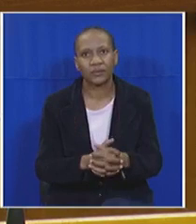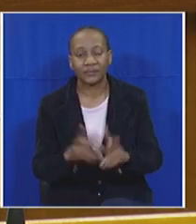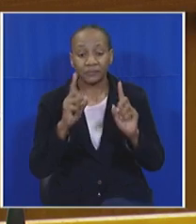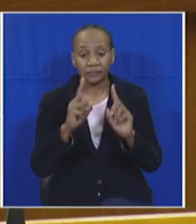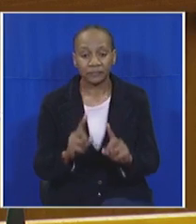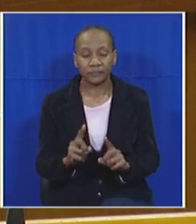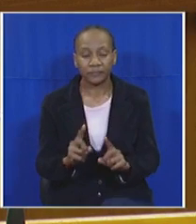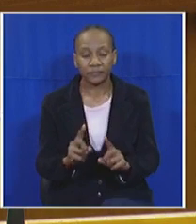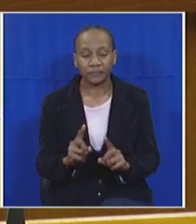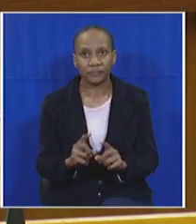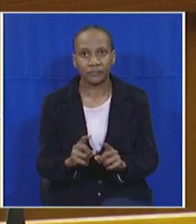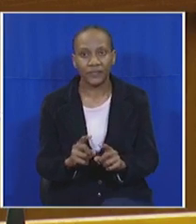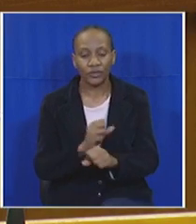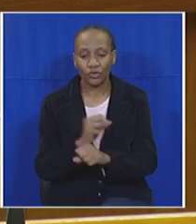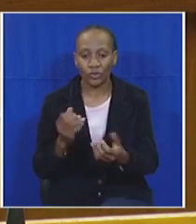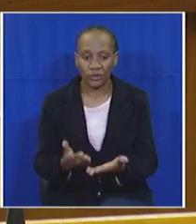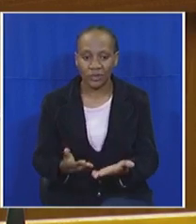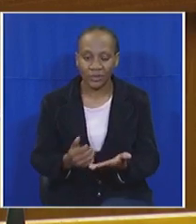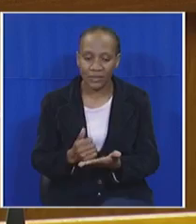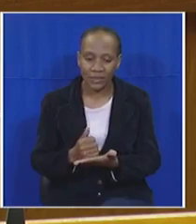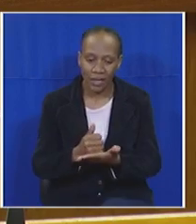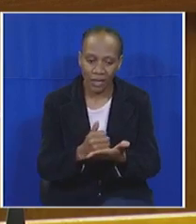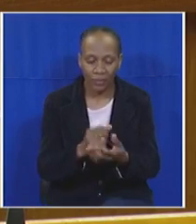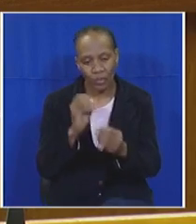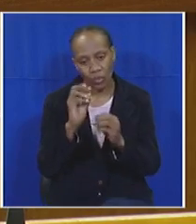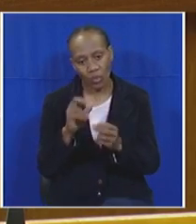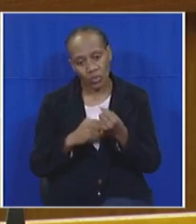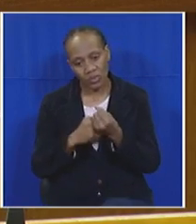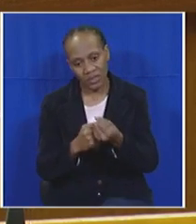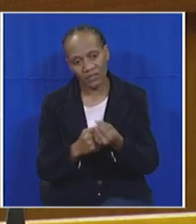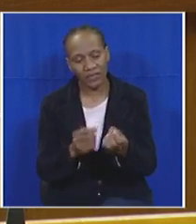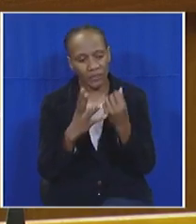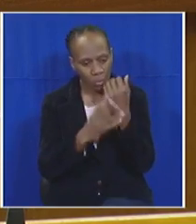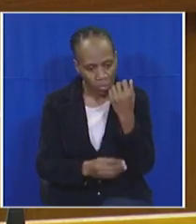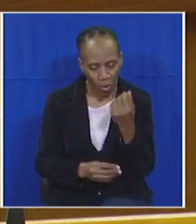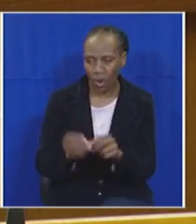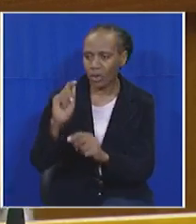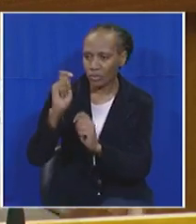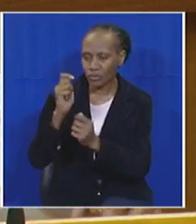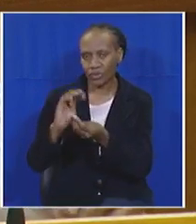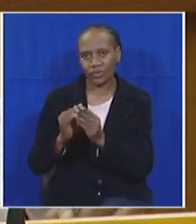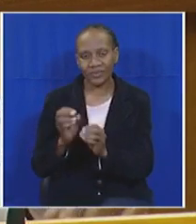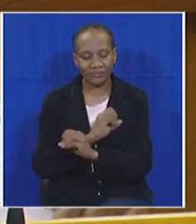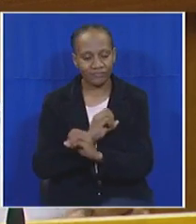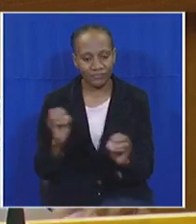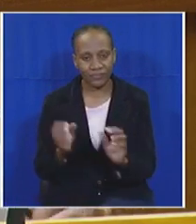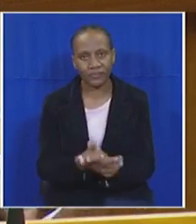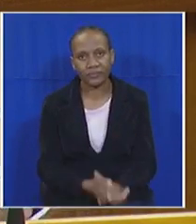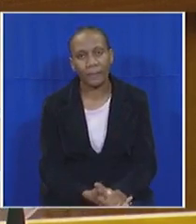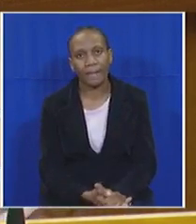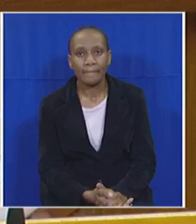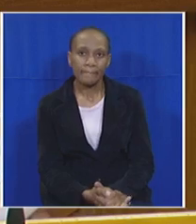especially to the poorer and the rural communities. The